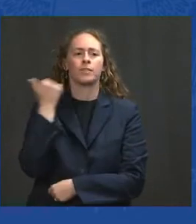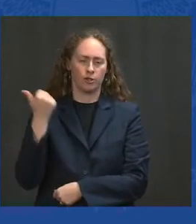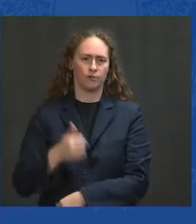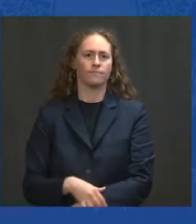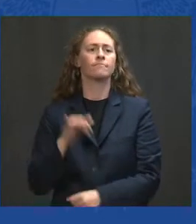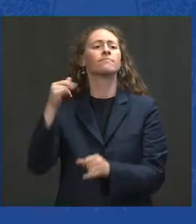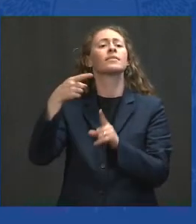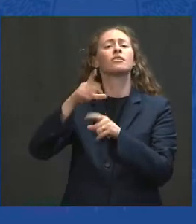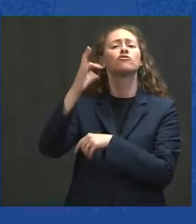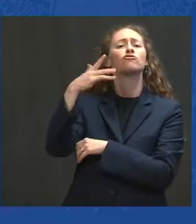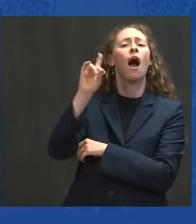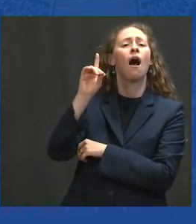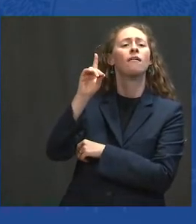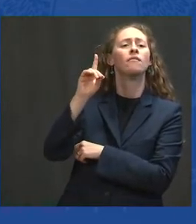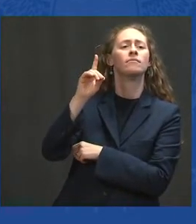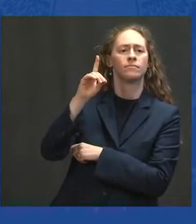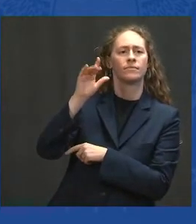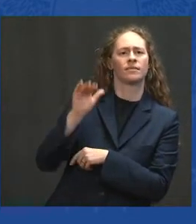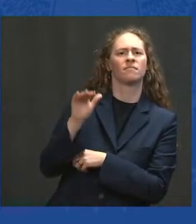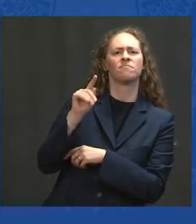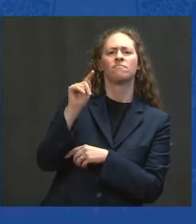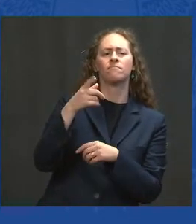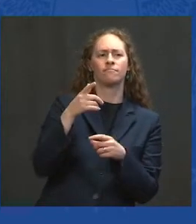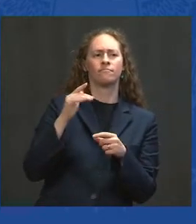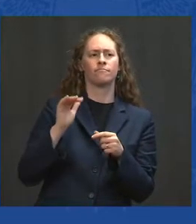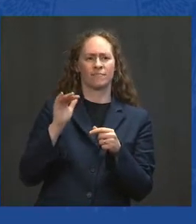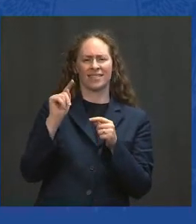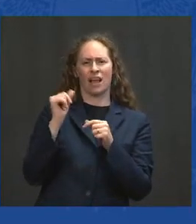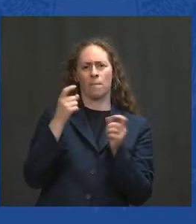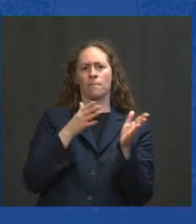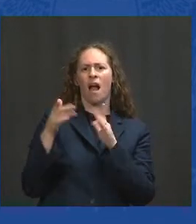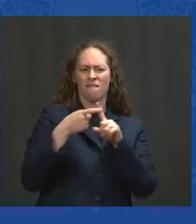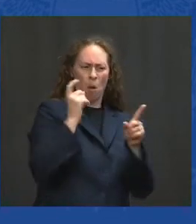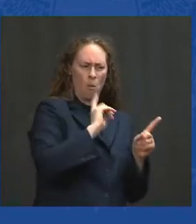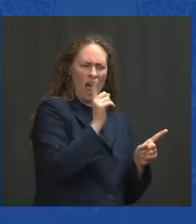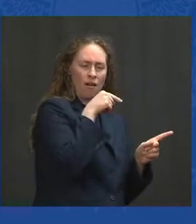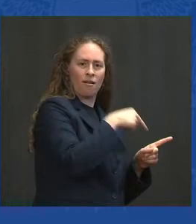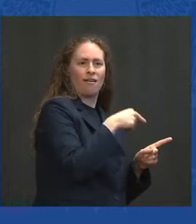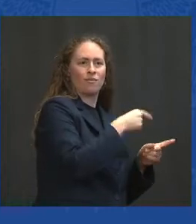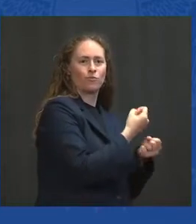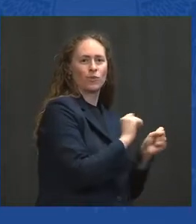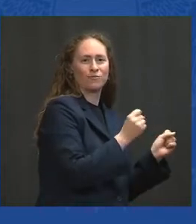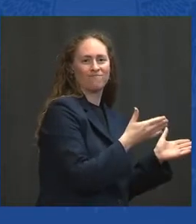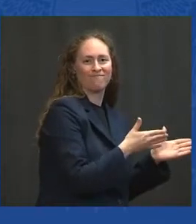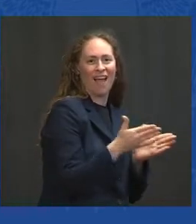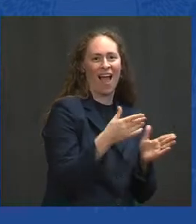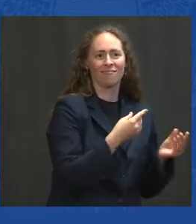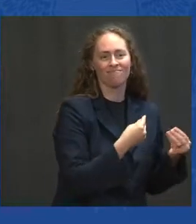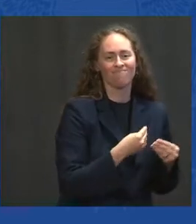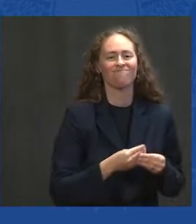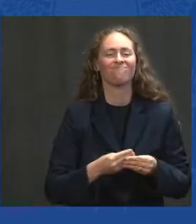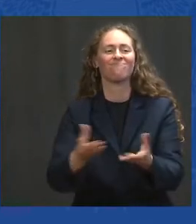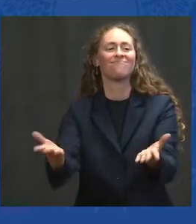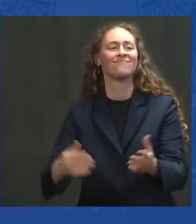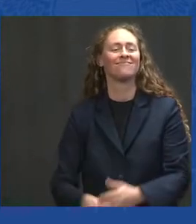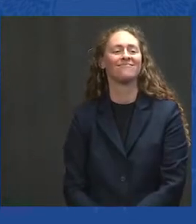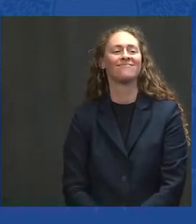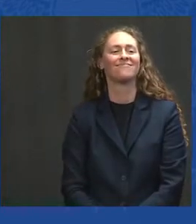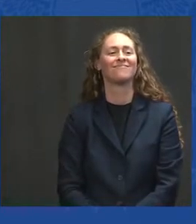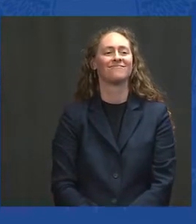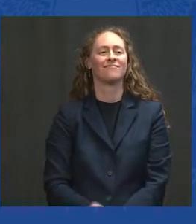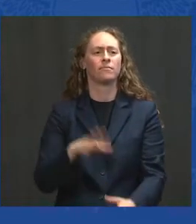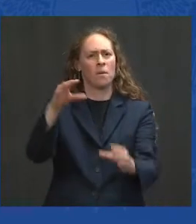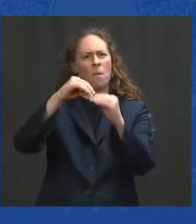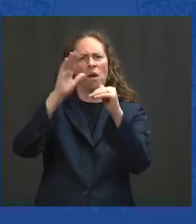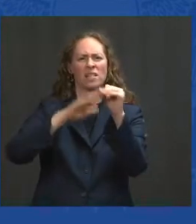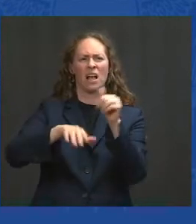the American Rescue Plan, more than 26 million children from the hardest pressed working families didn't get